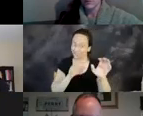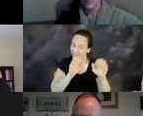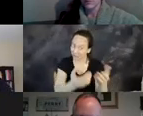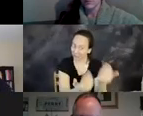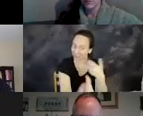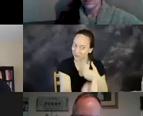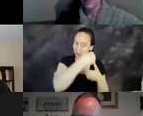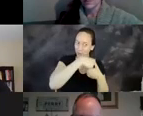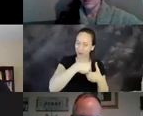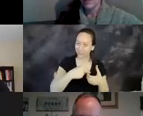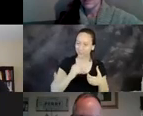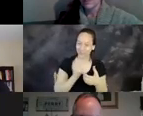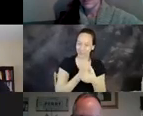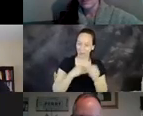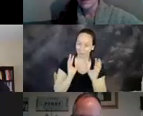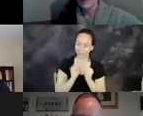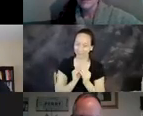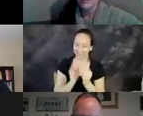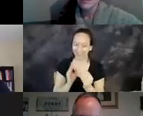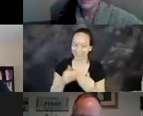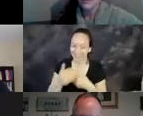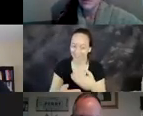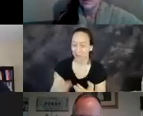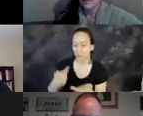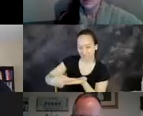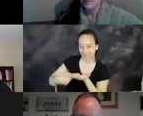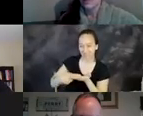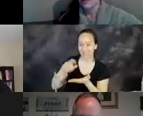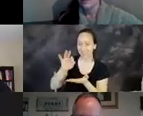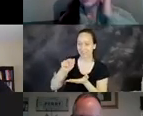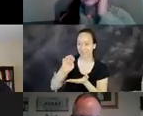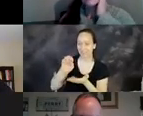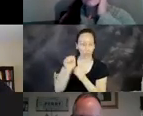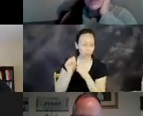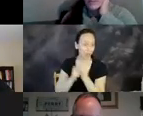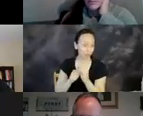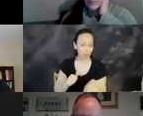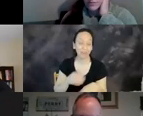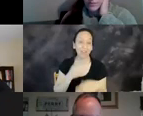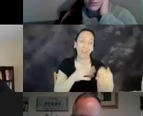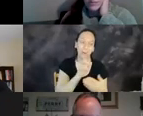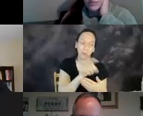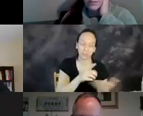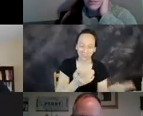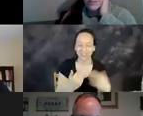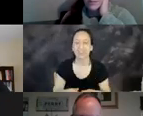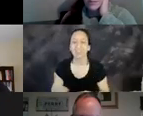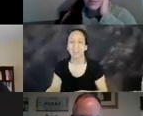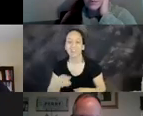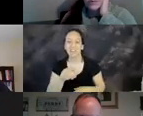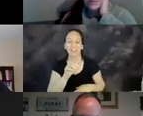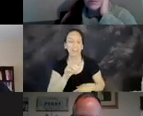structure, other changes we can make. But thank you for asking the question. Go ahead. Exactly, Lindsay. That's what I was going to